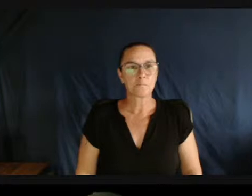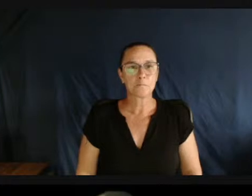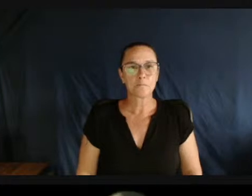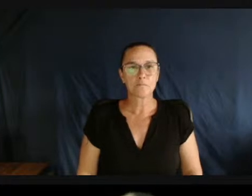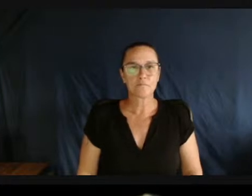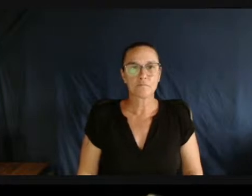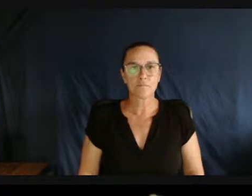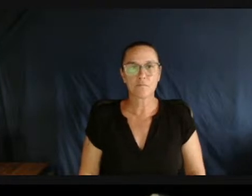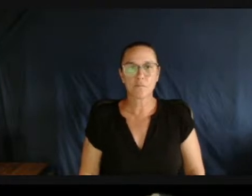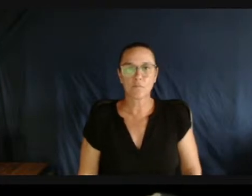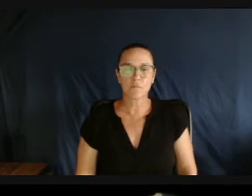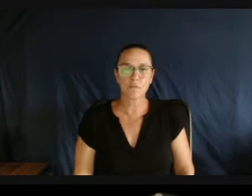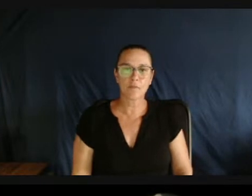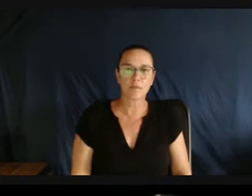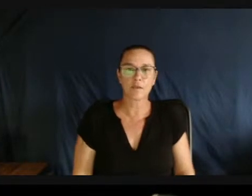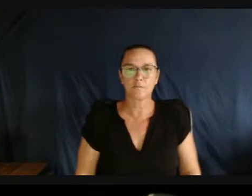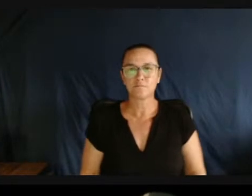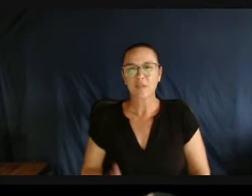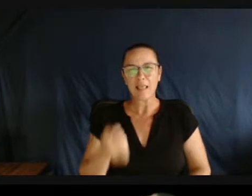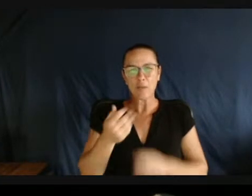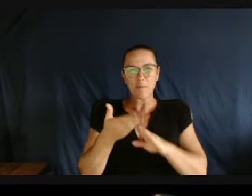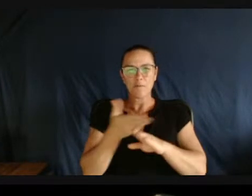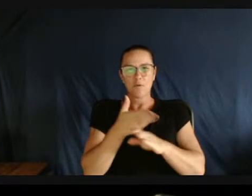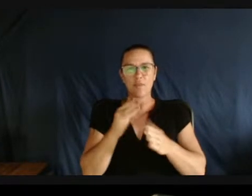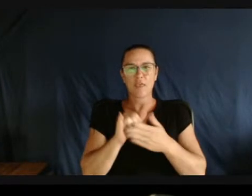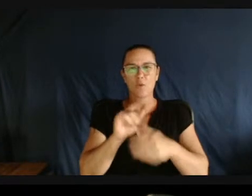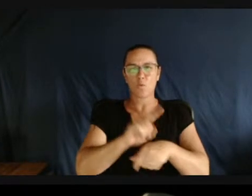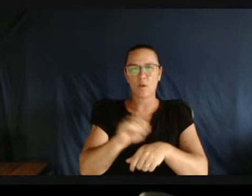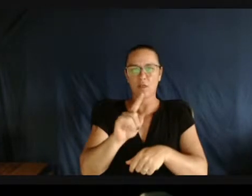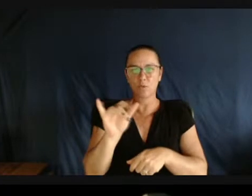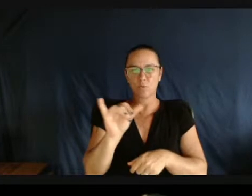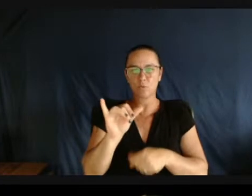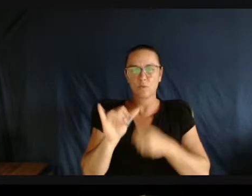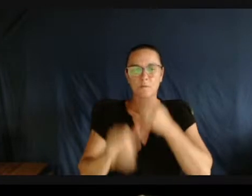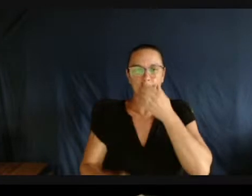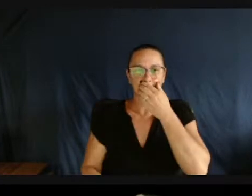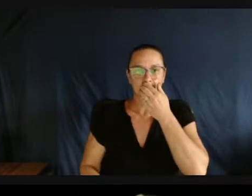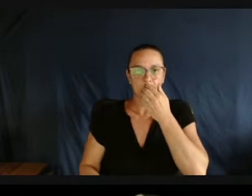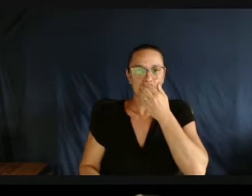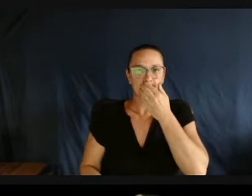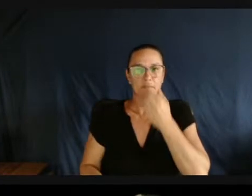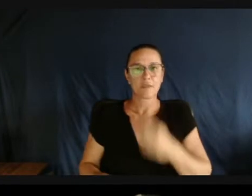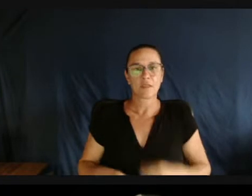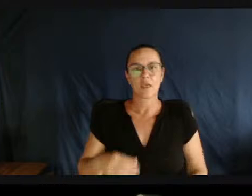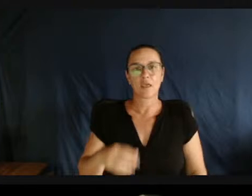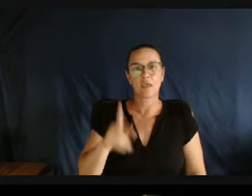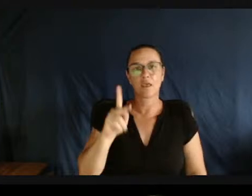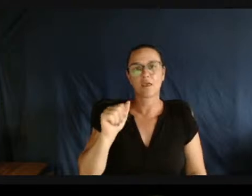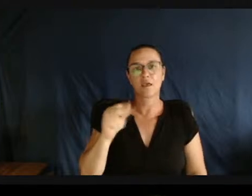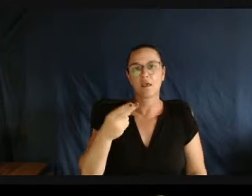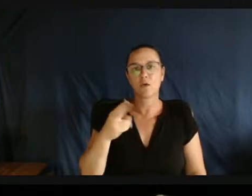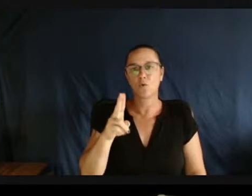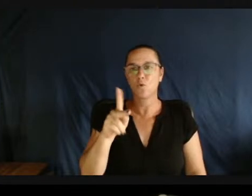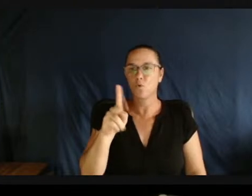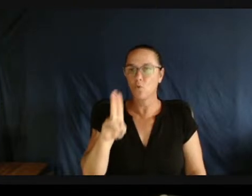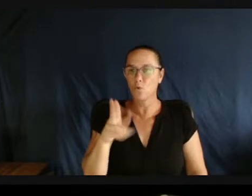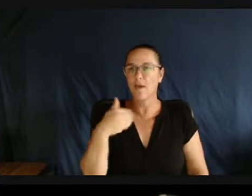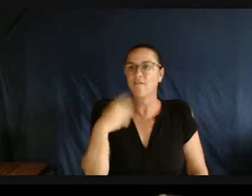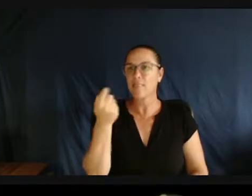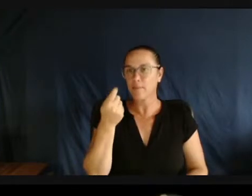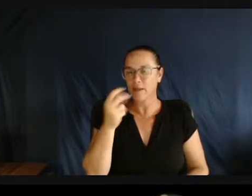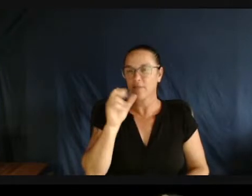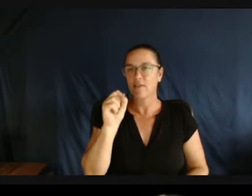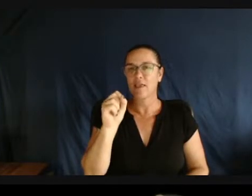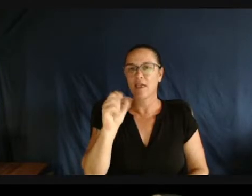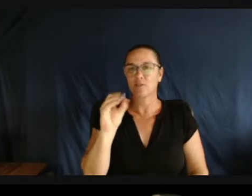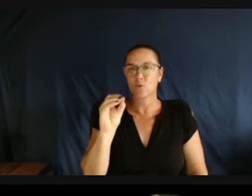Slightly before there, 1 p.m. as well. Also at Kahuku, a little bit of SO2. But that's, oh no,